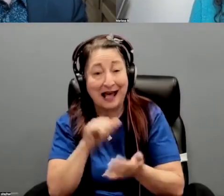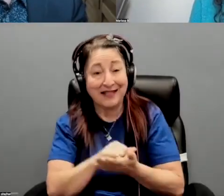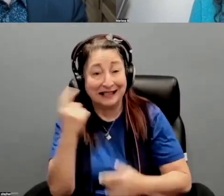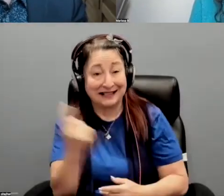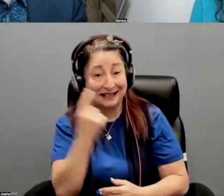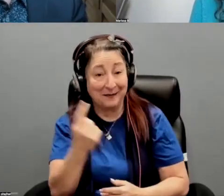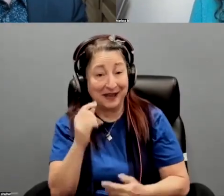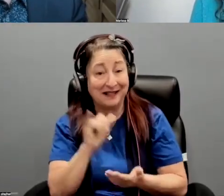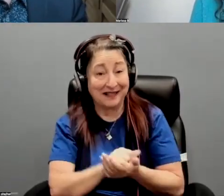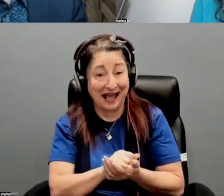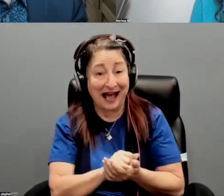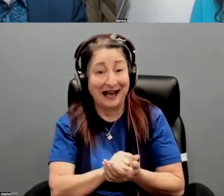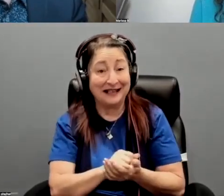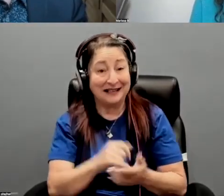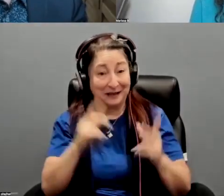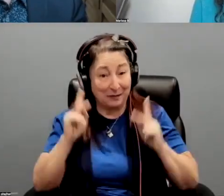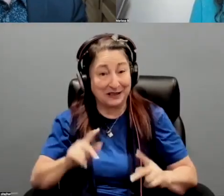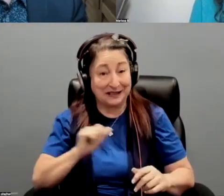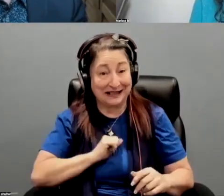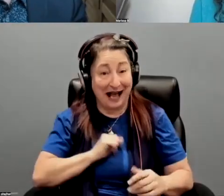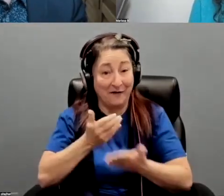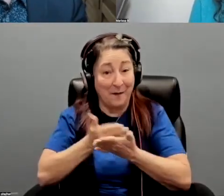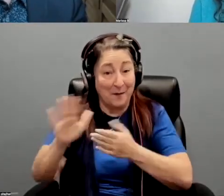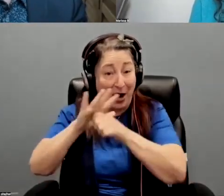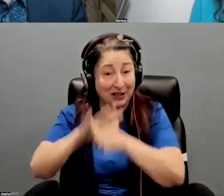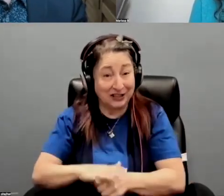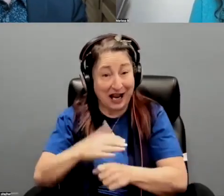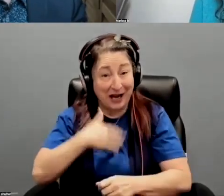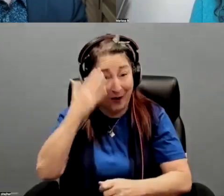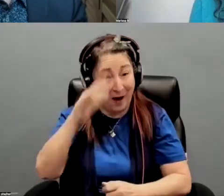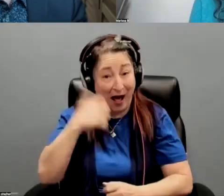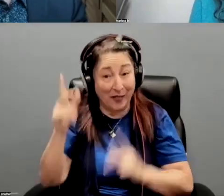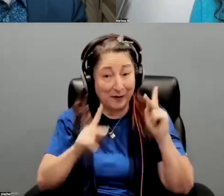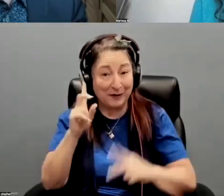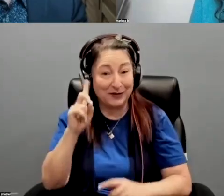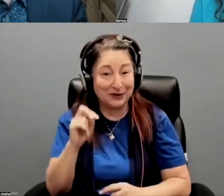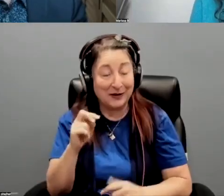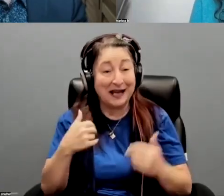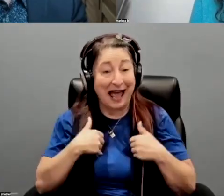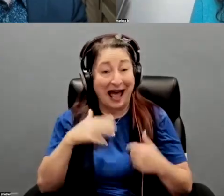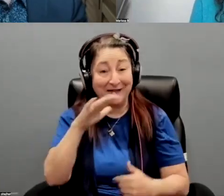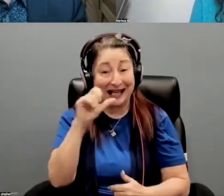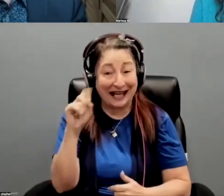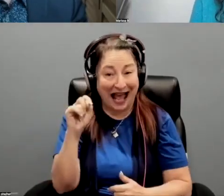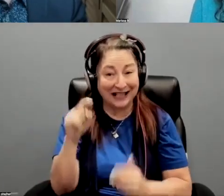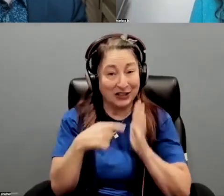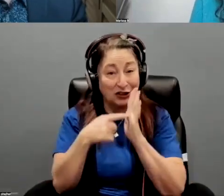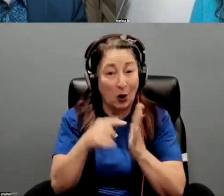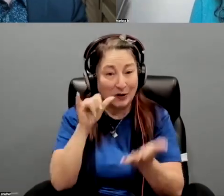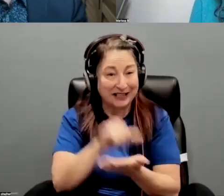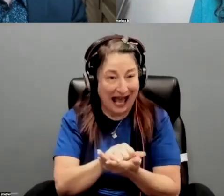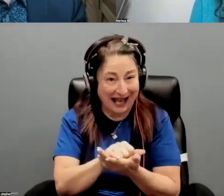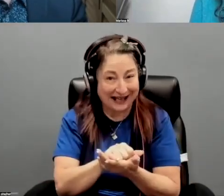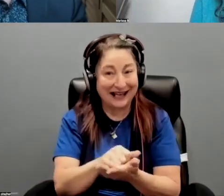hold close as somebody who is marginalized, and I know a lot of other people do. And having a cast reflects that, and